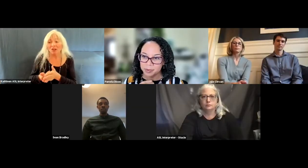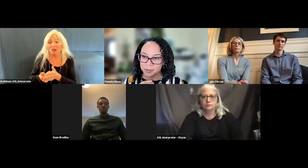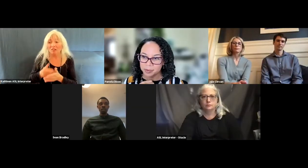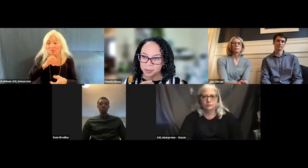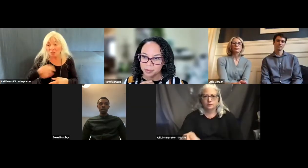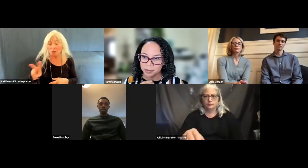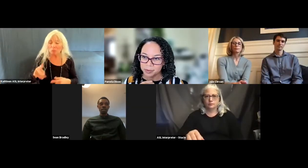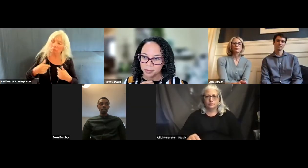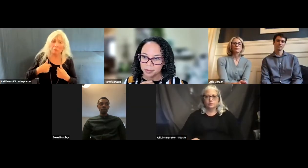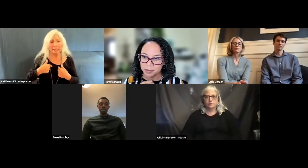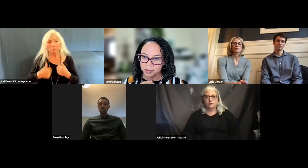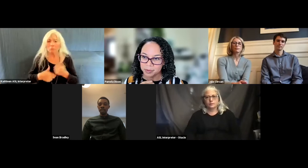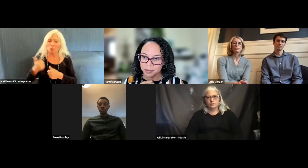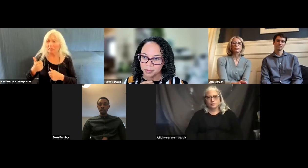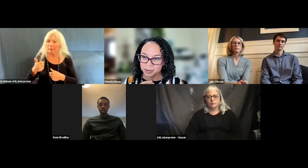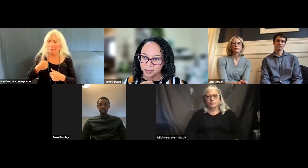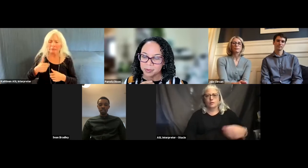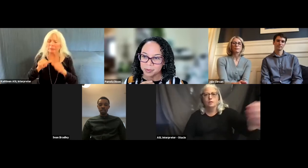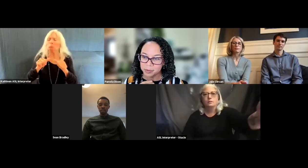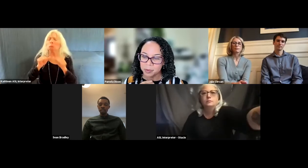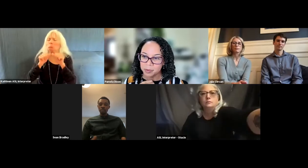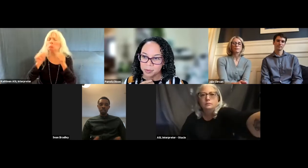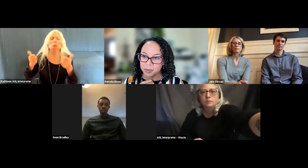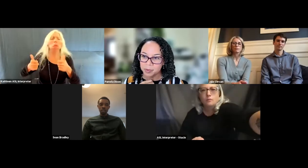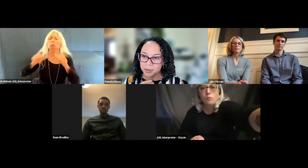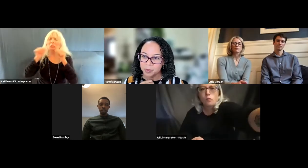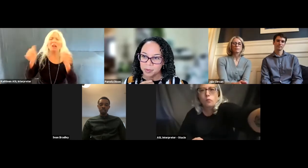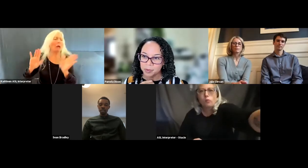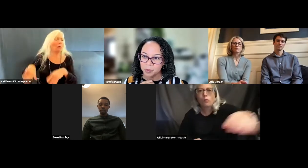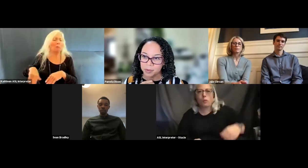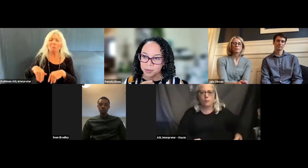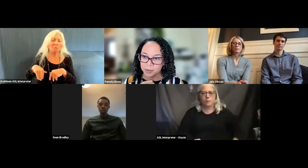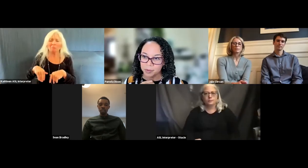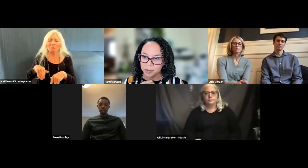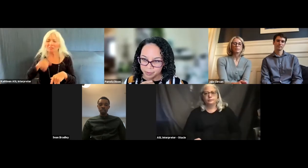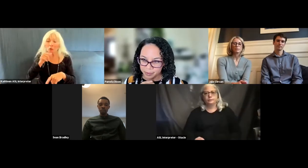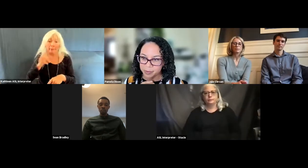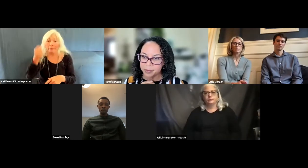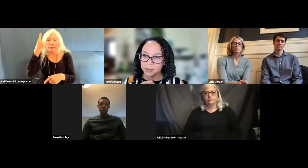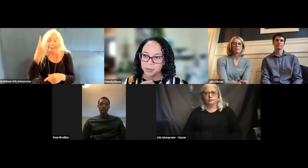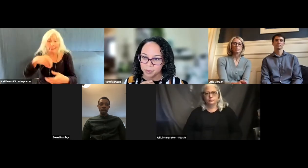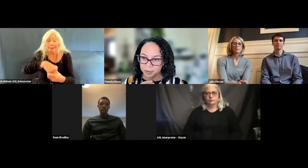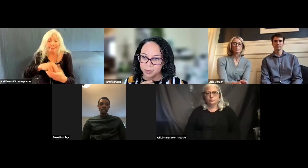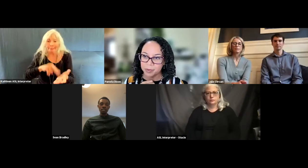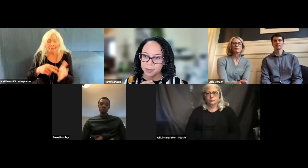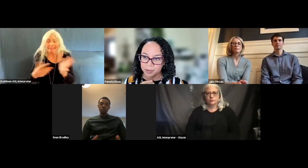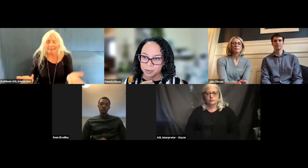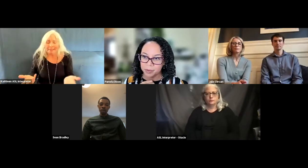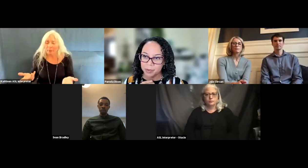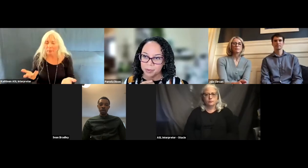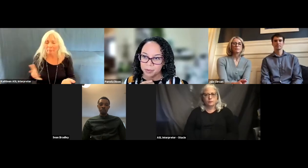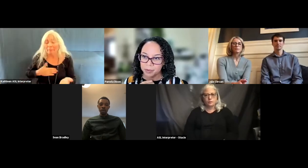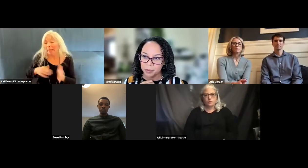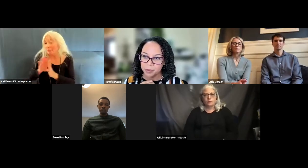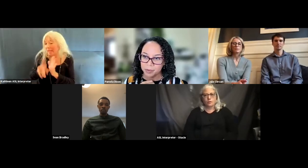just me pretty much in denial, I guess, because I really didn't understand what it was. And I guess my